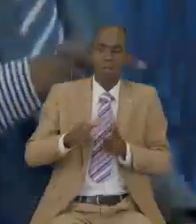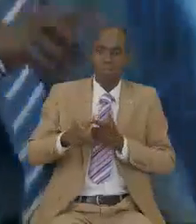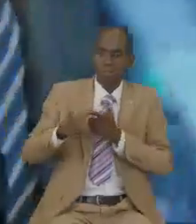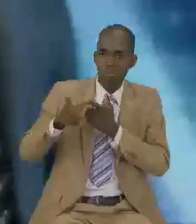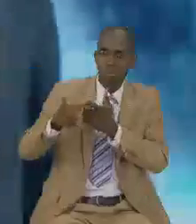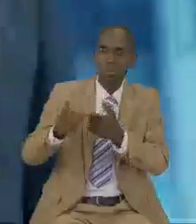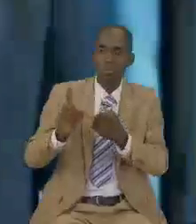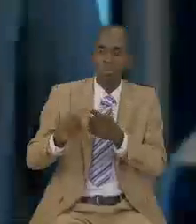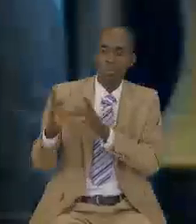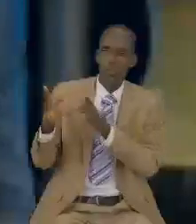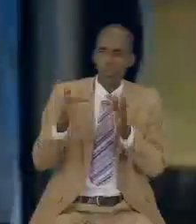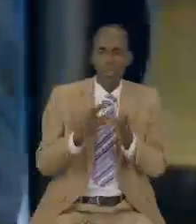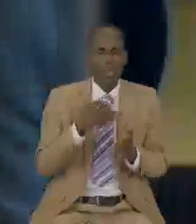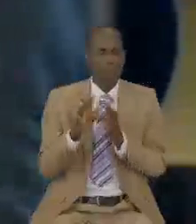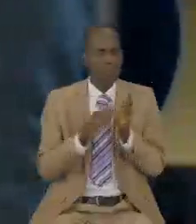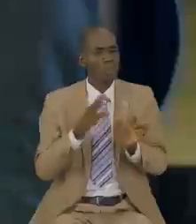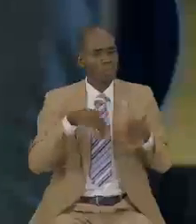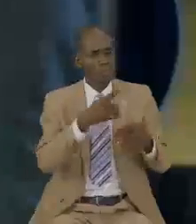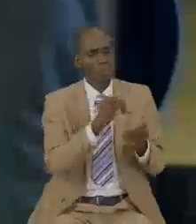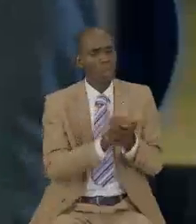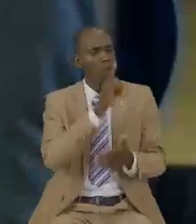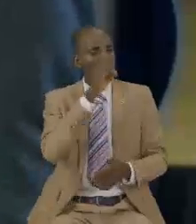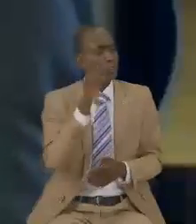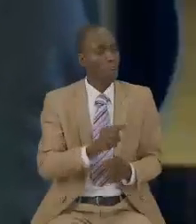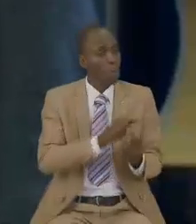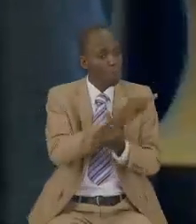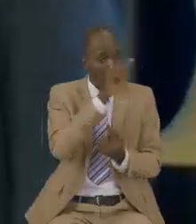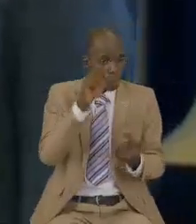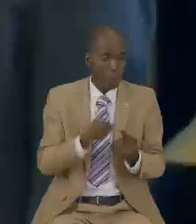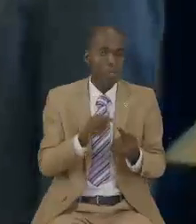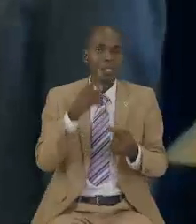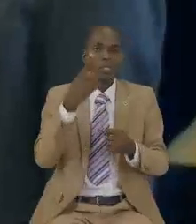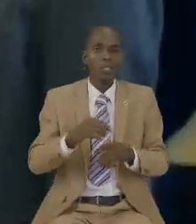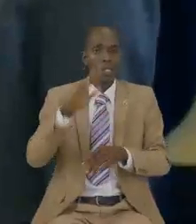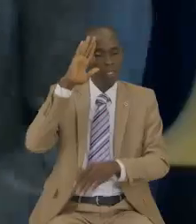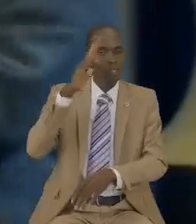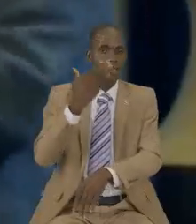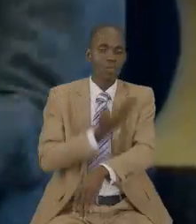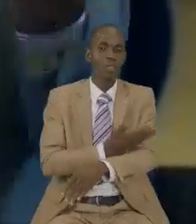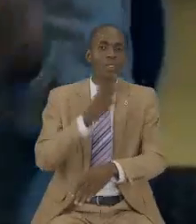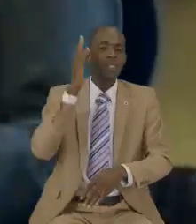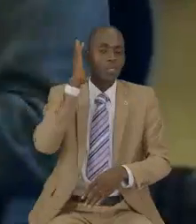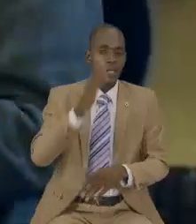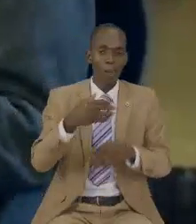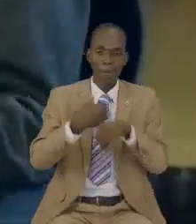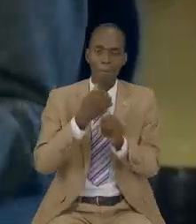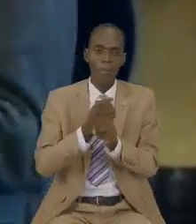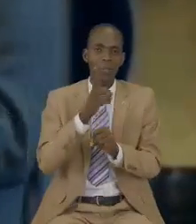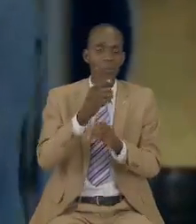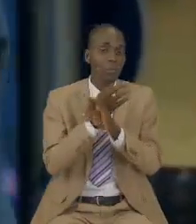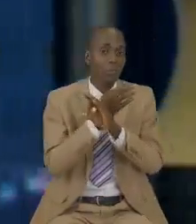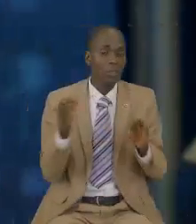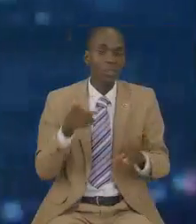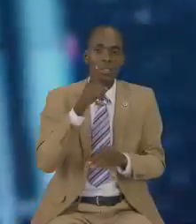him, and then he assured you, he said, when the Son shall make you free, ye shall